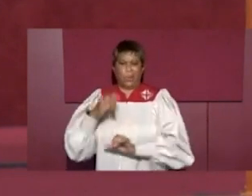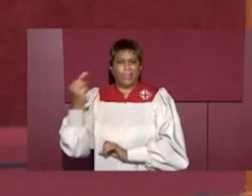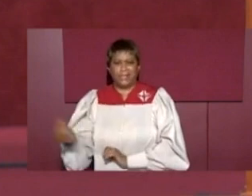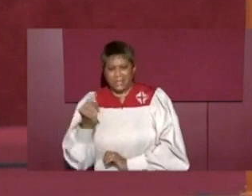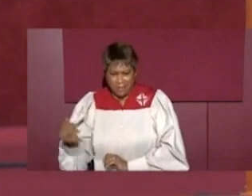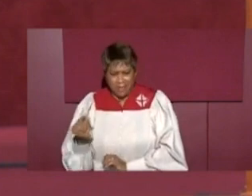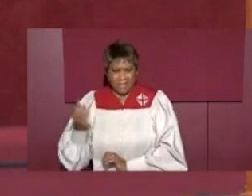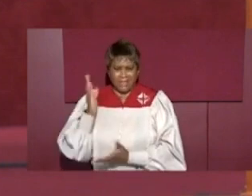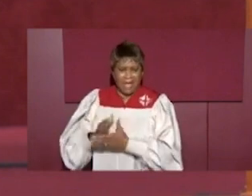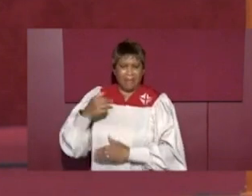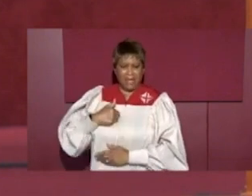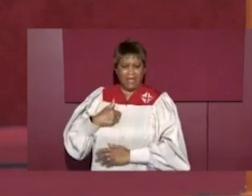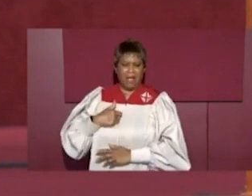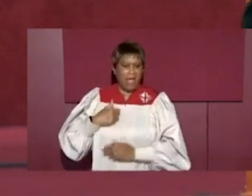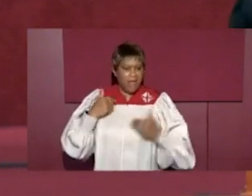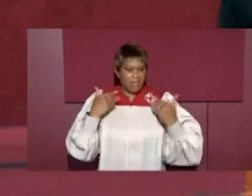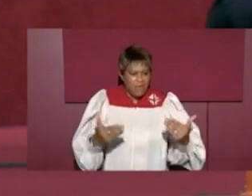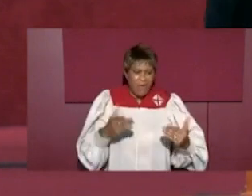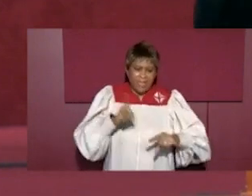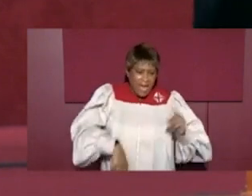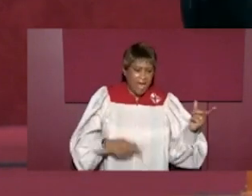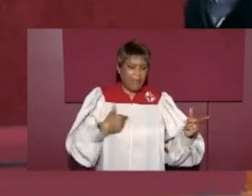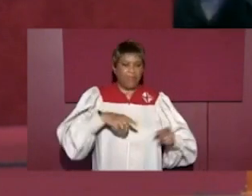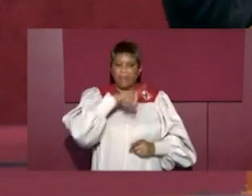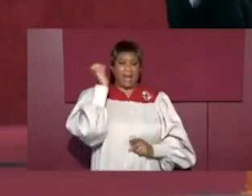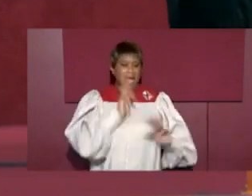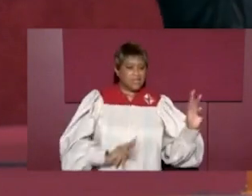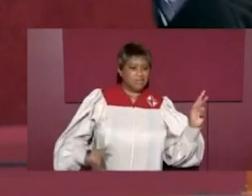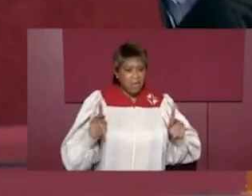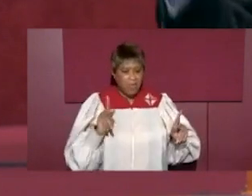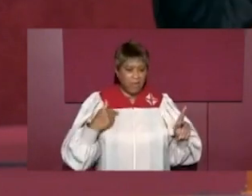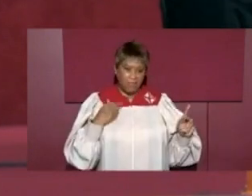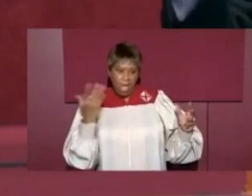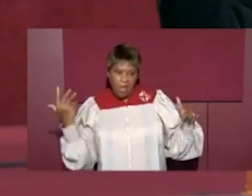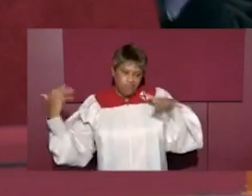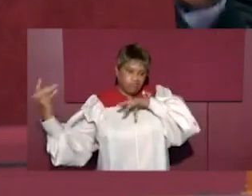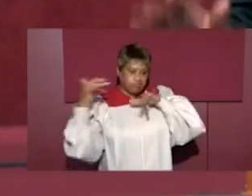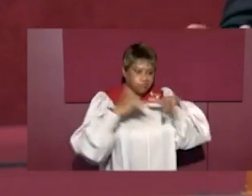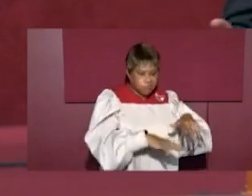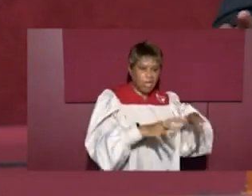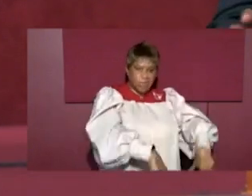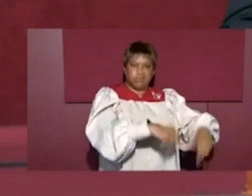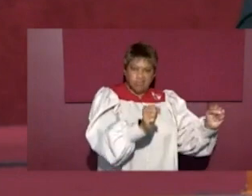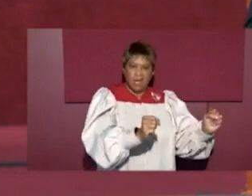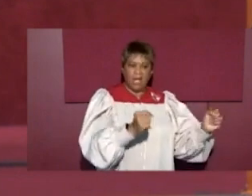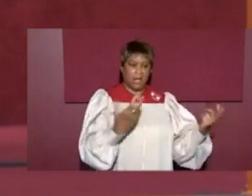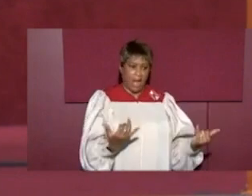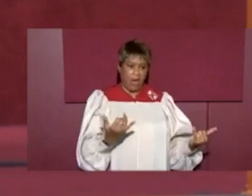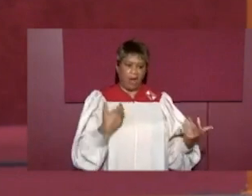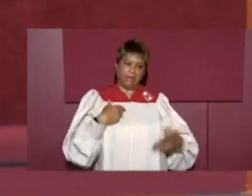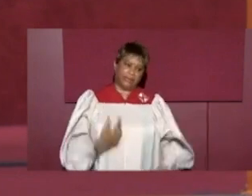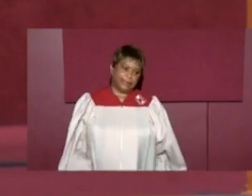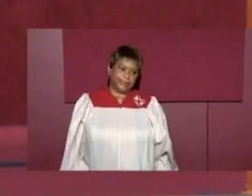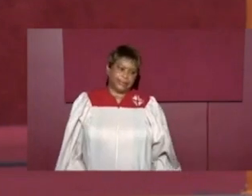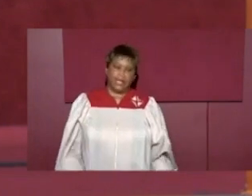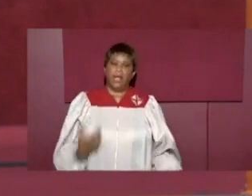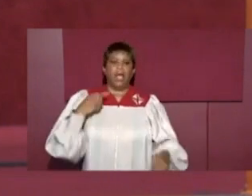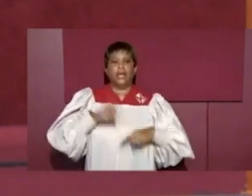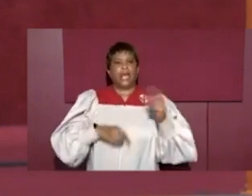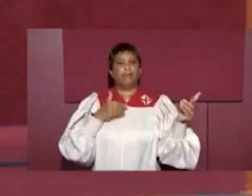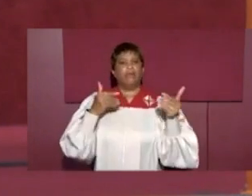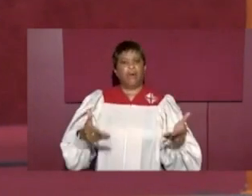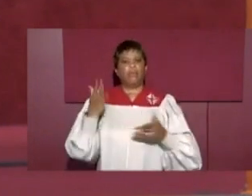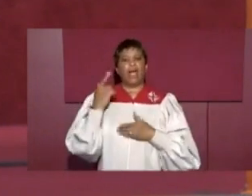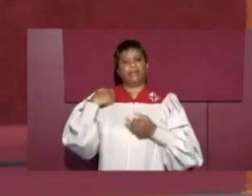to keep me back. I can't move forward because all these black folk have moved in. And since they moved in, now I'm dealing with this. I can't move forward because